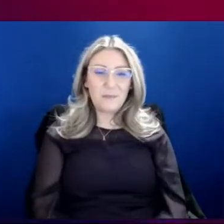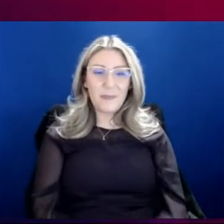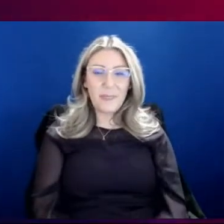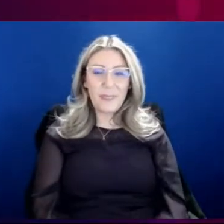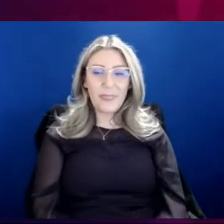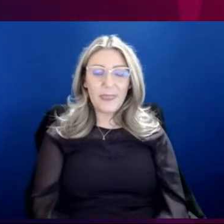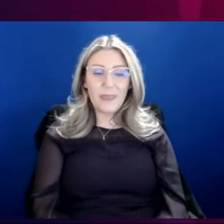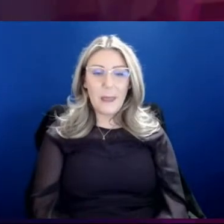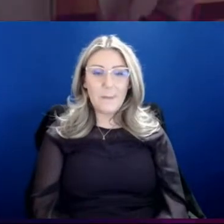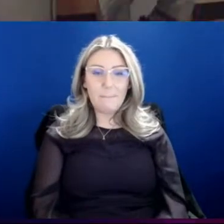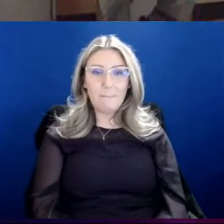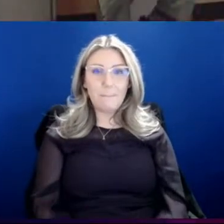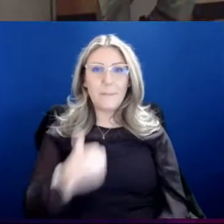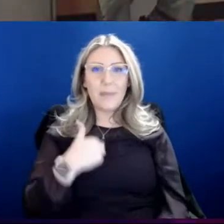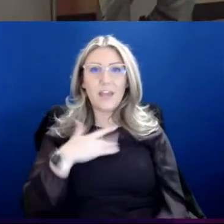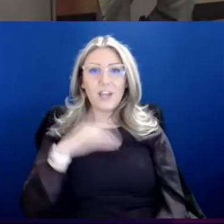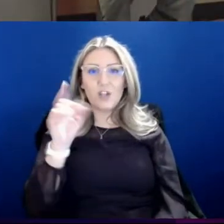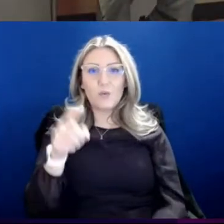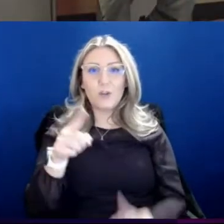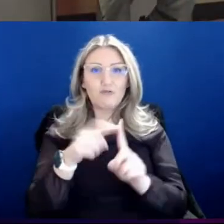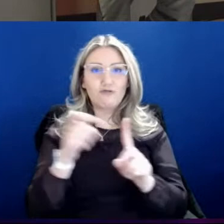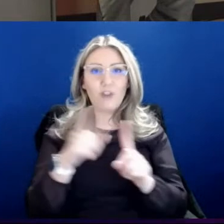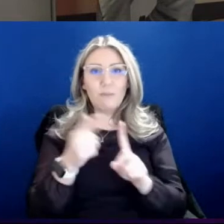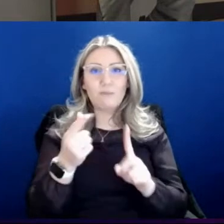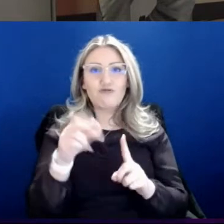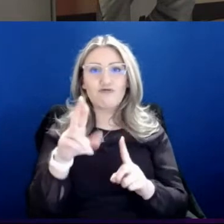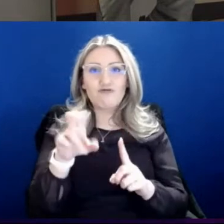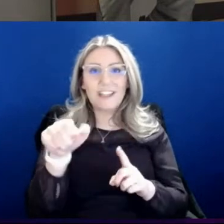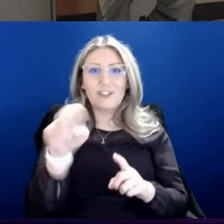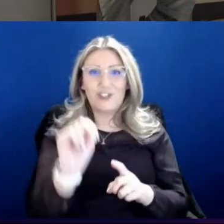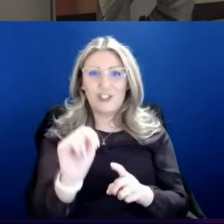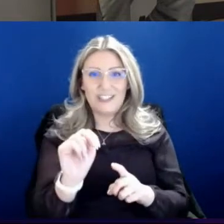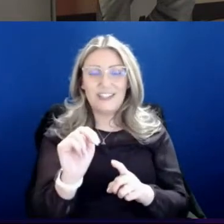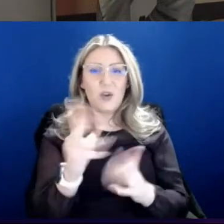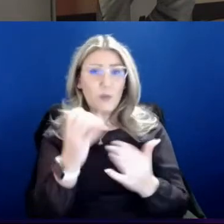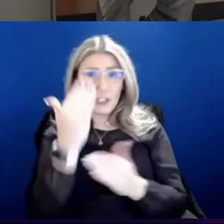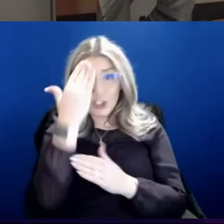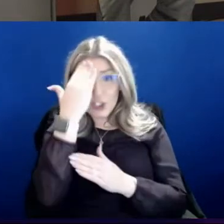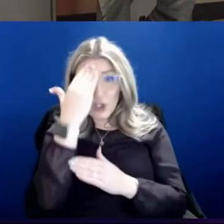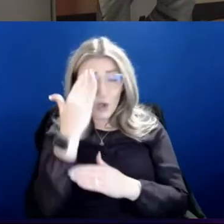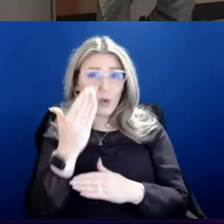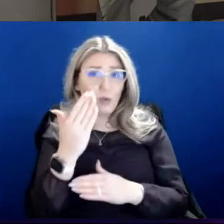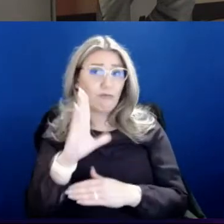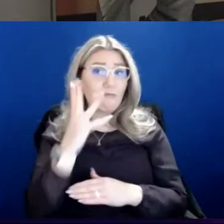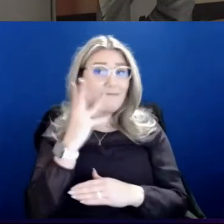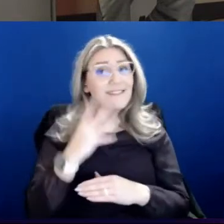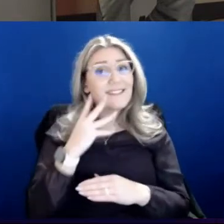I had a question from Gretchen, who wants to know if your experience has made you